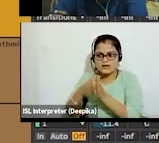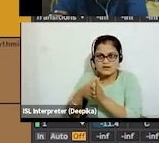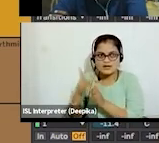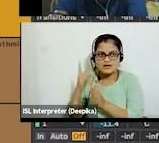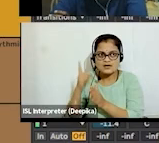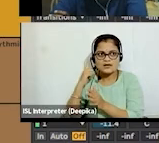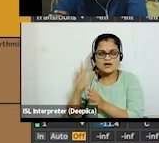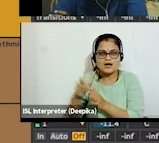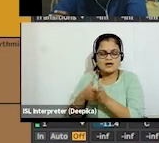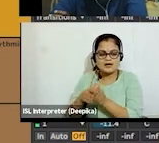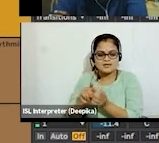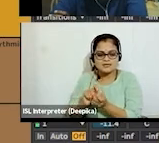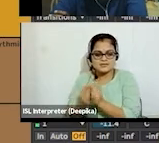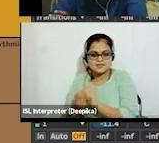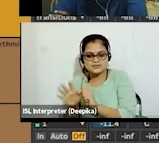in the track.